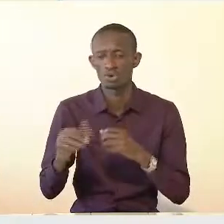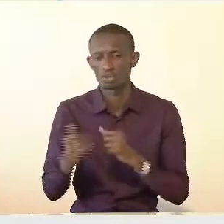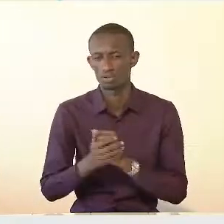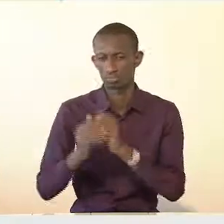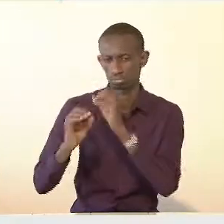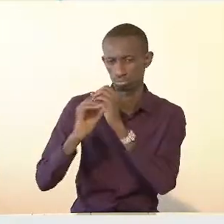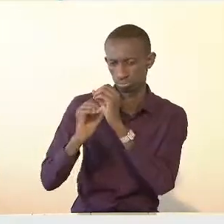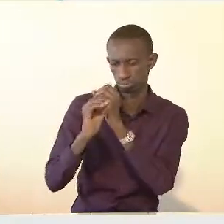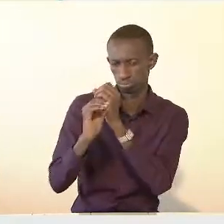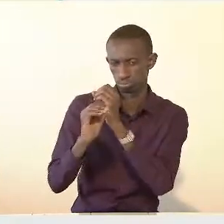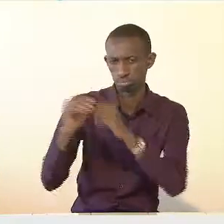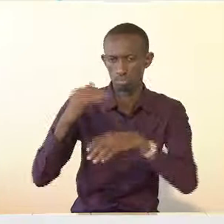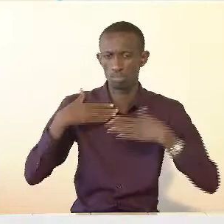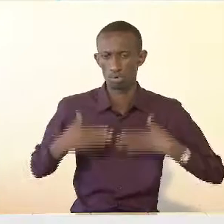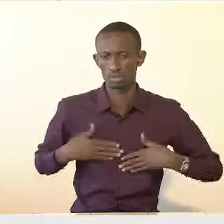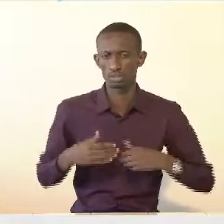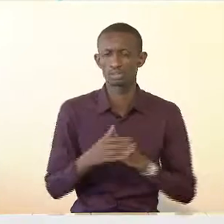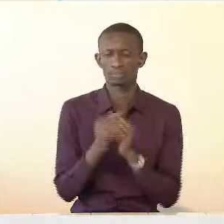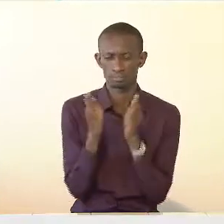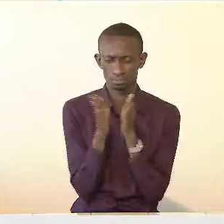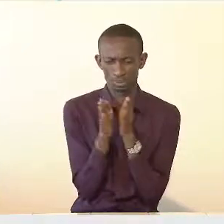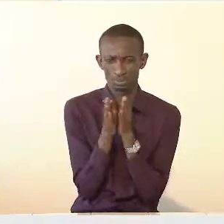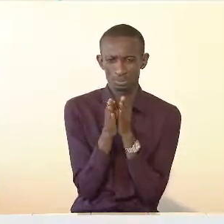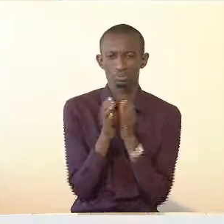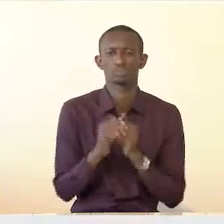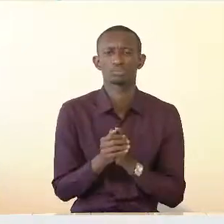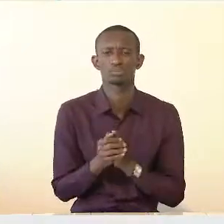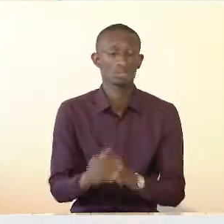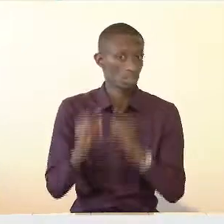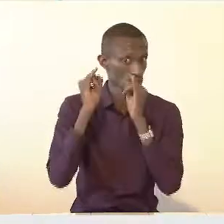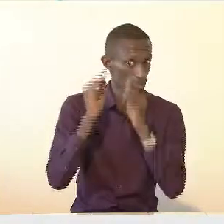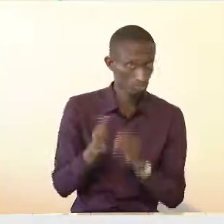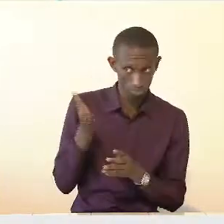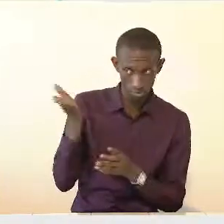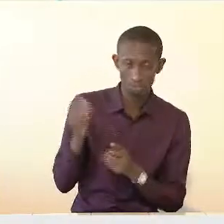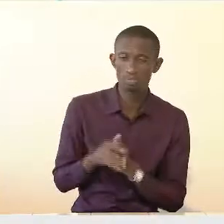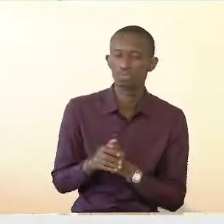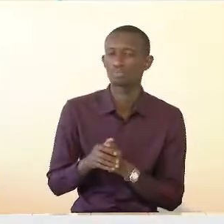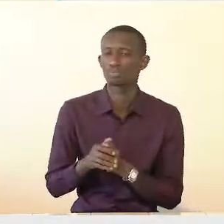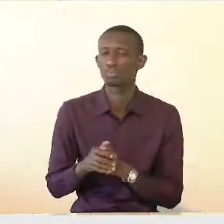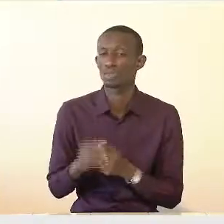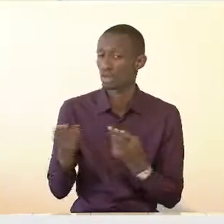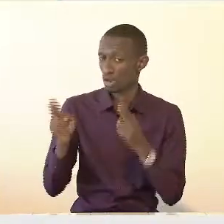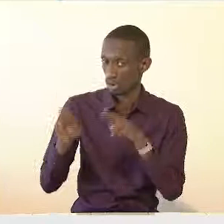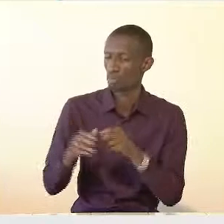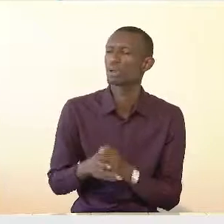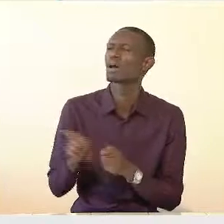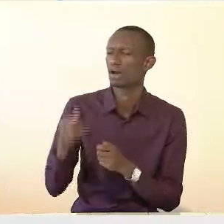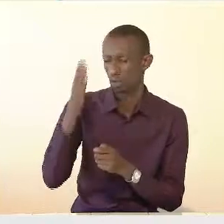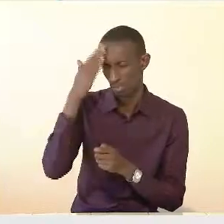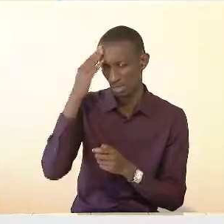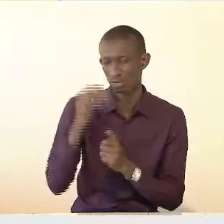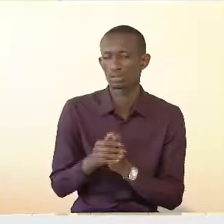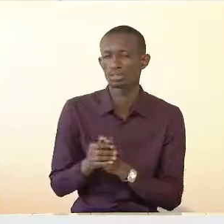contract. And we have this supposed to be, and if this one happens, automatically the temperature is increased and goes back to